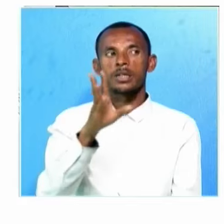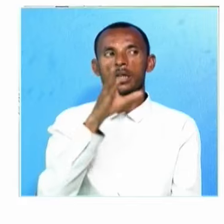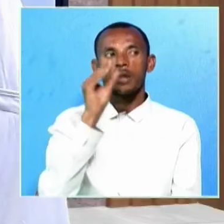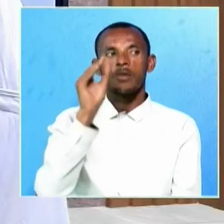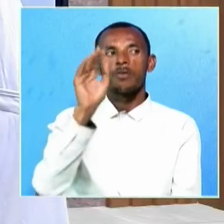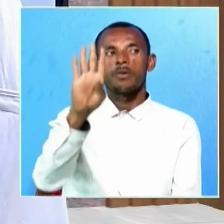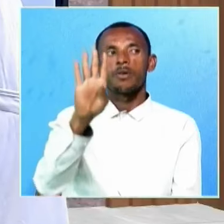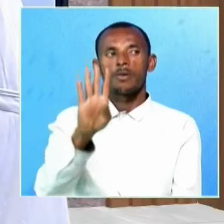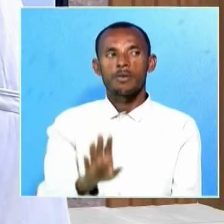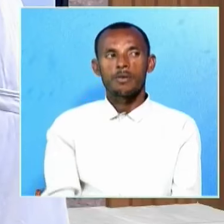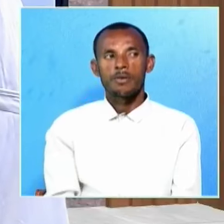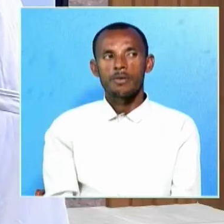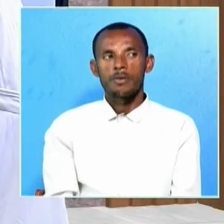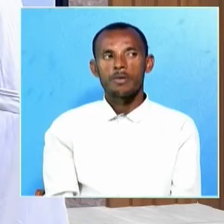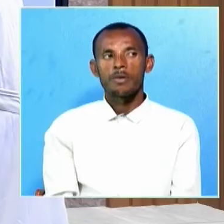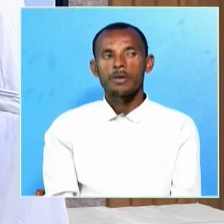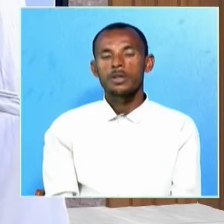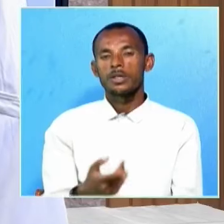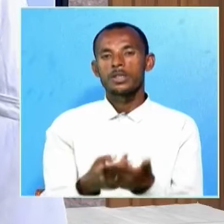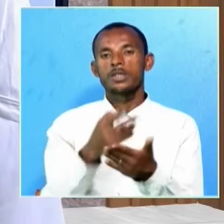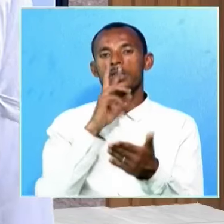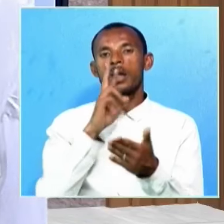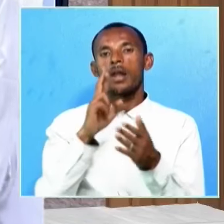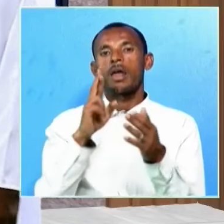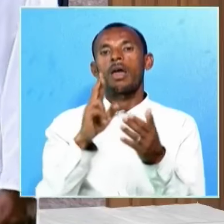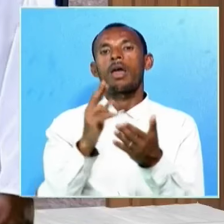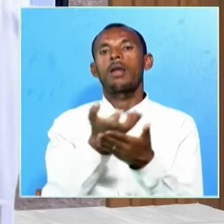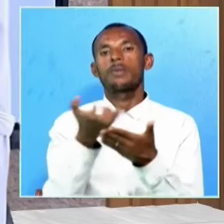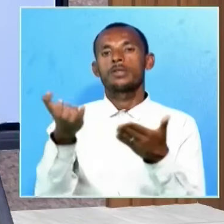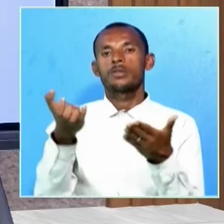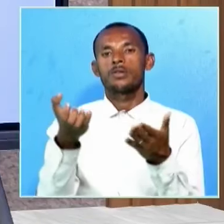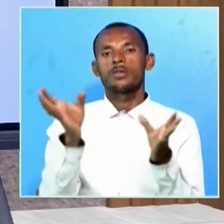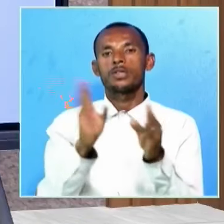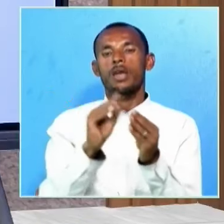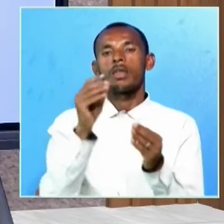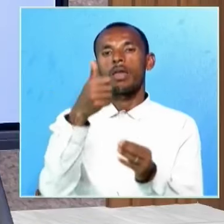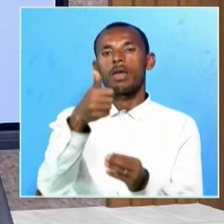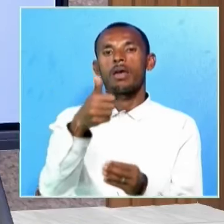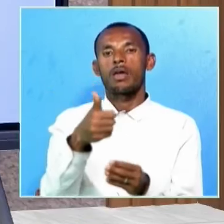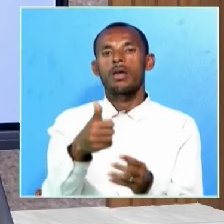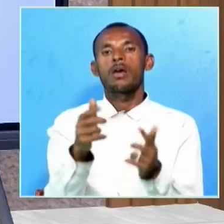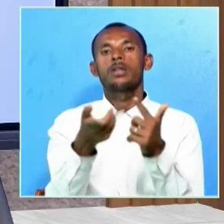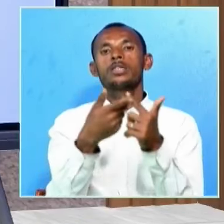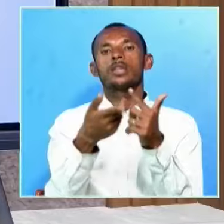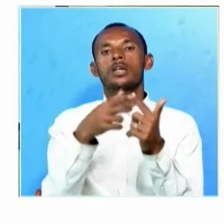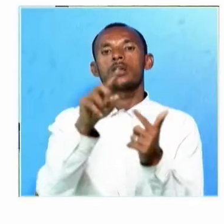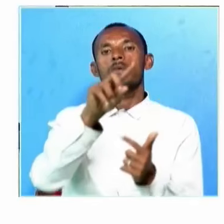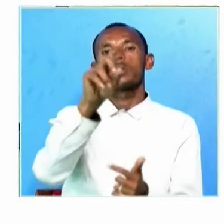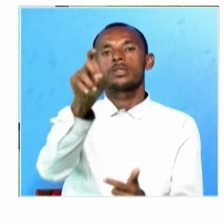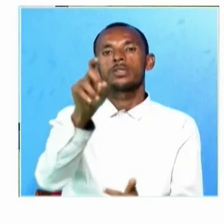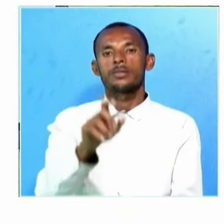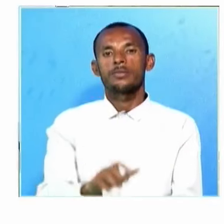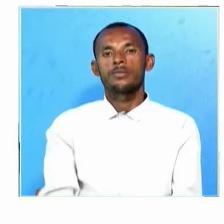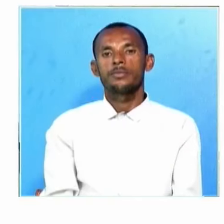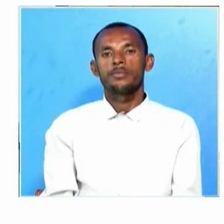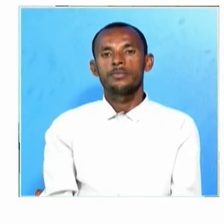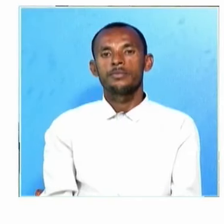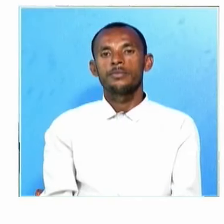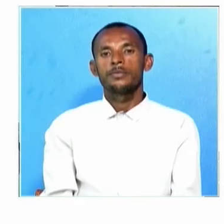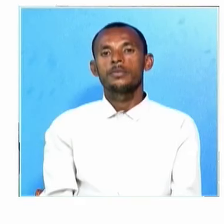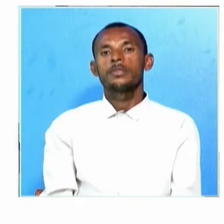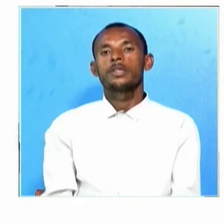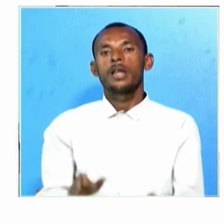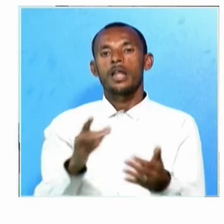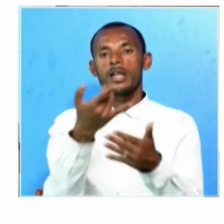and 4. These are the elements of set A. Now, the second question, list